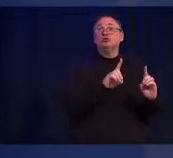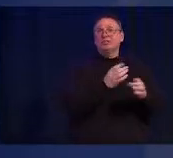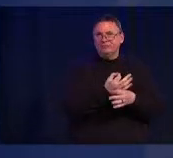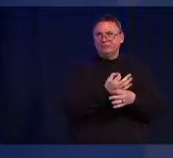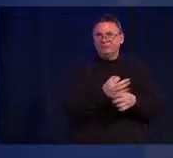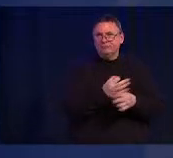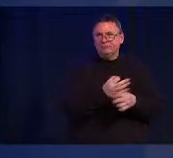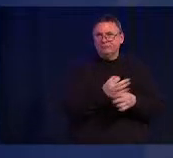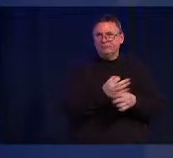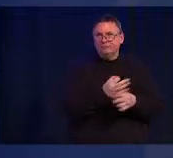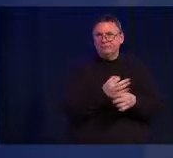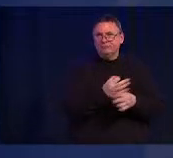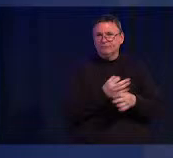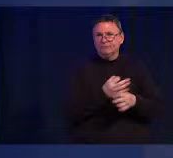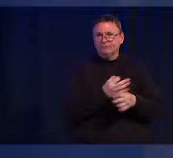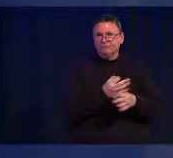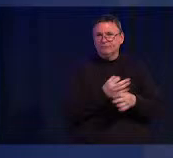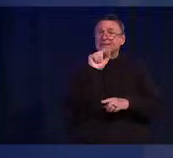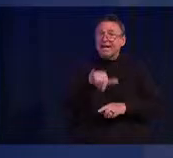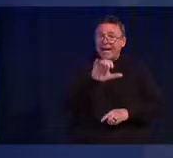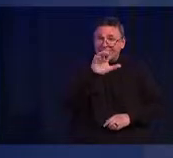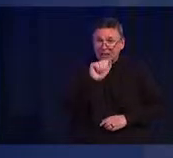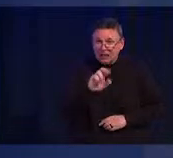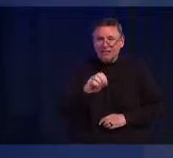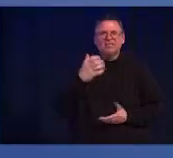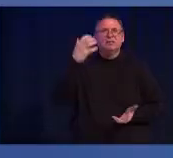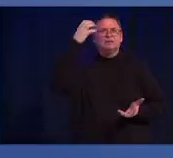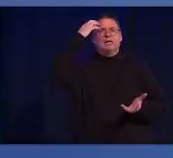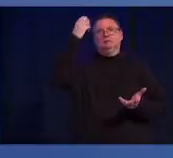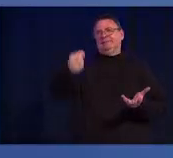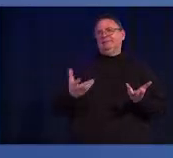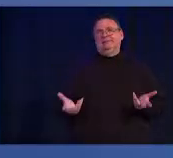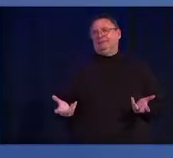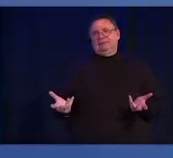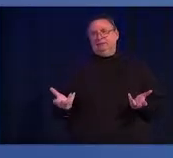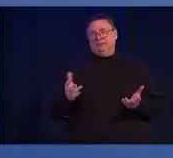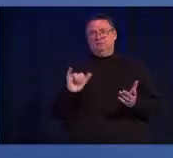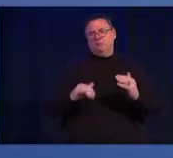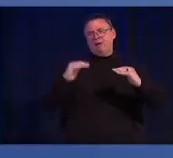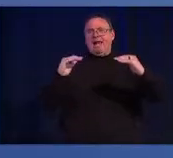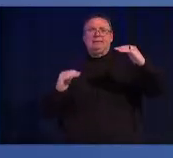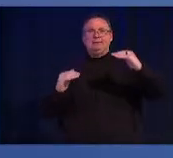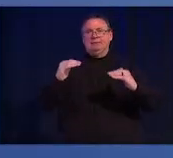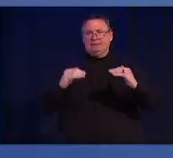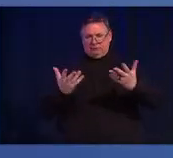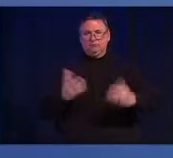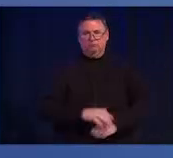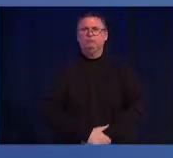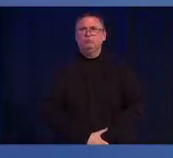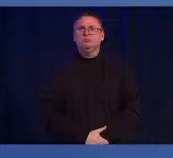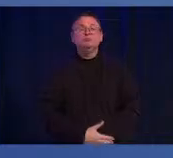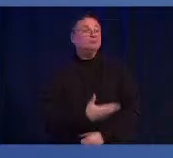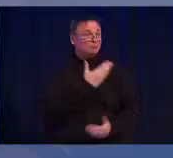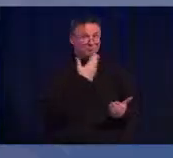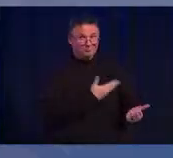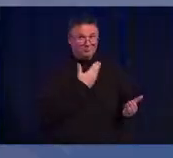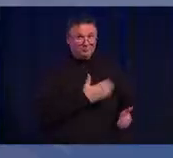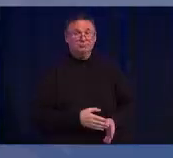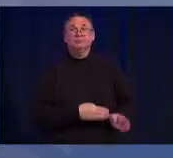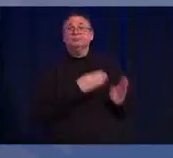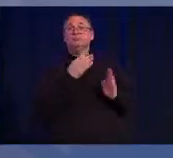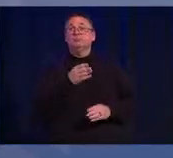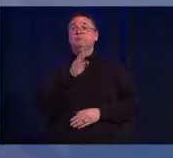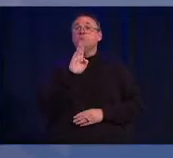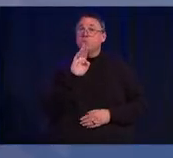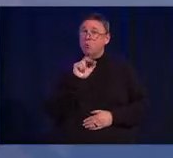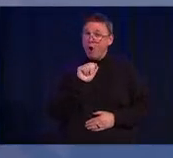it's about common sense and it's about balance. Thank you. Mr. Braun? So this is probably the category I feel most